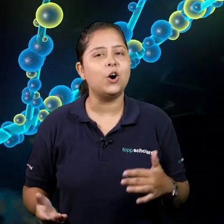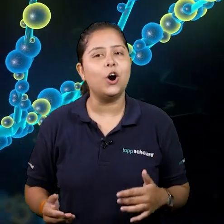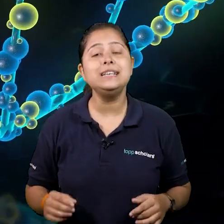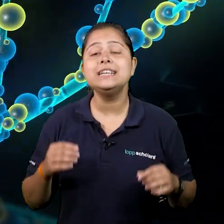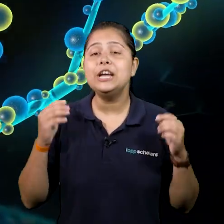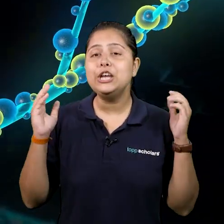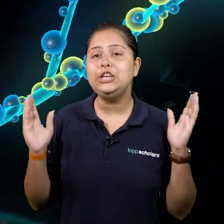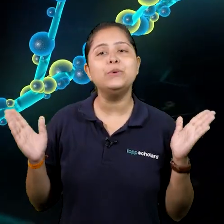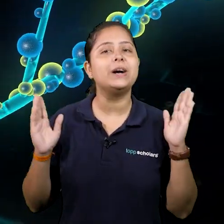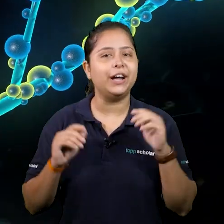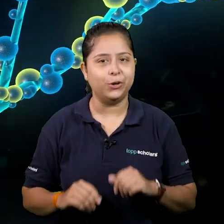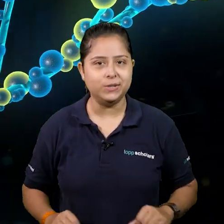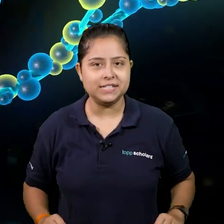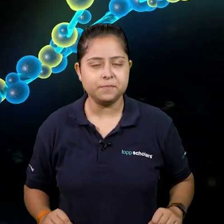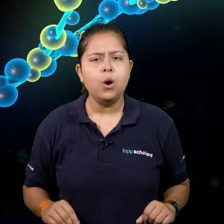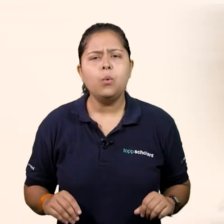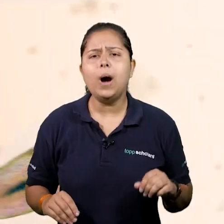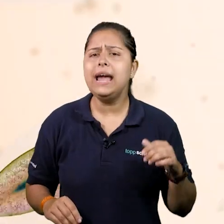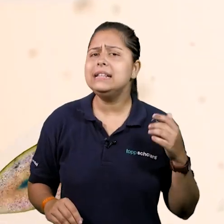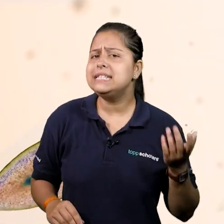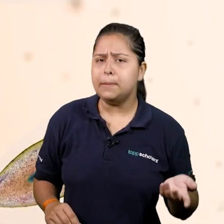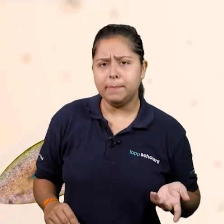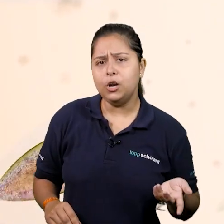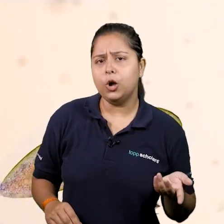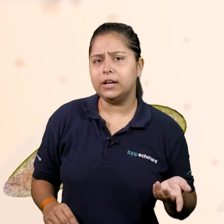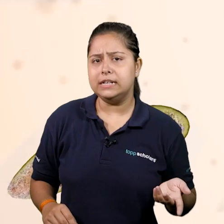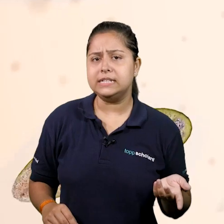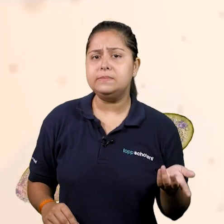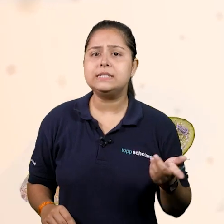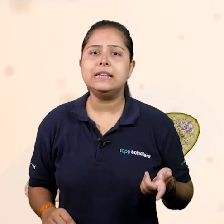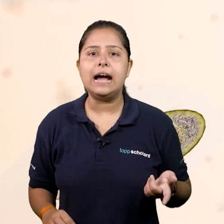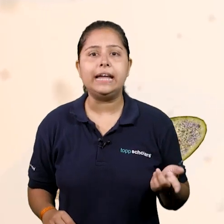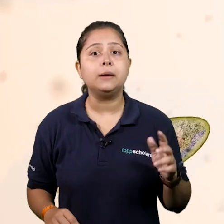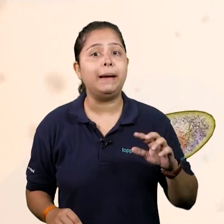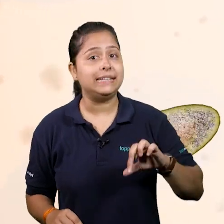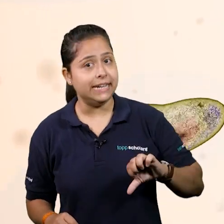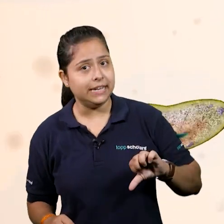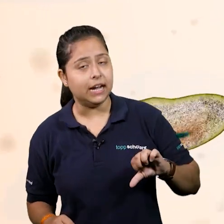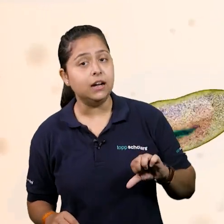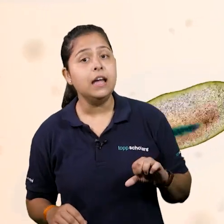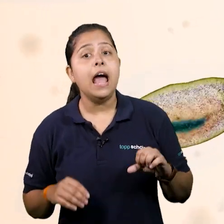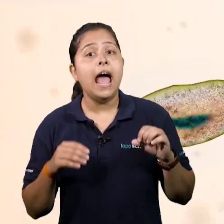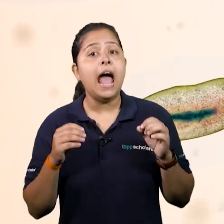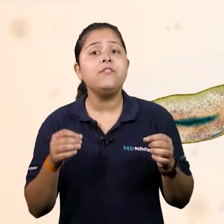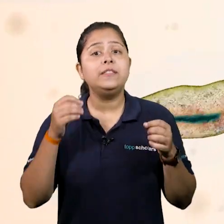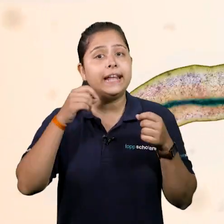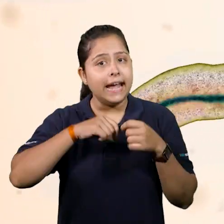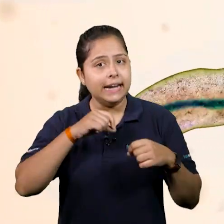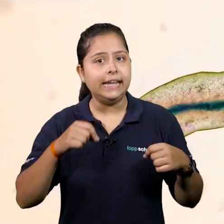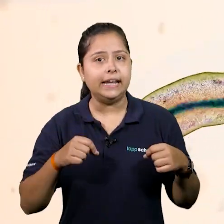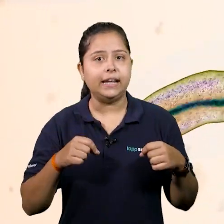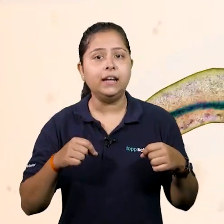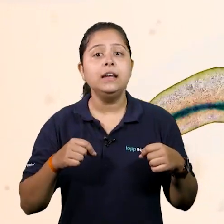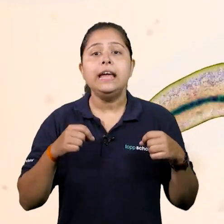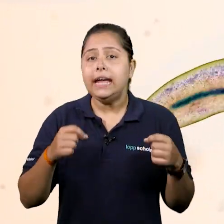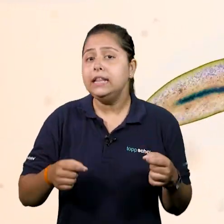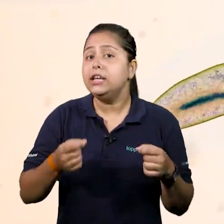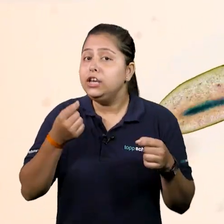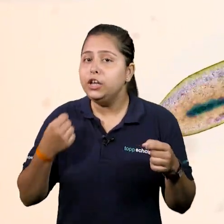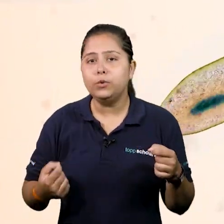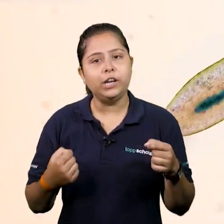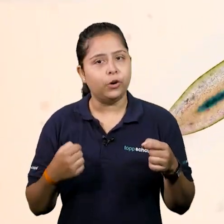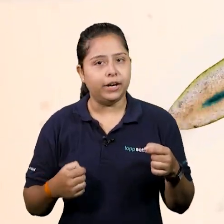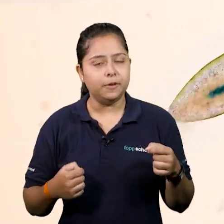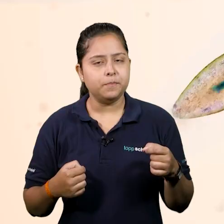organisms called eukaryotes. While simple organisms like bacteria have their DNA in